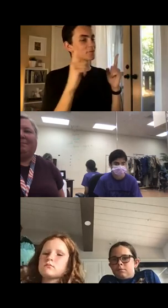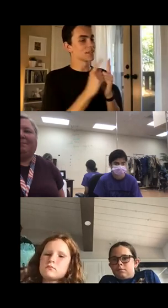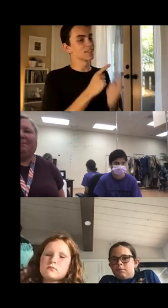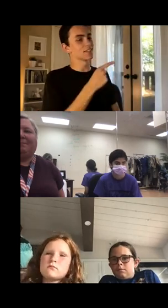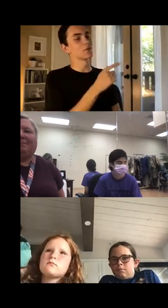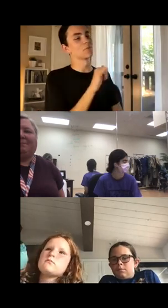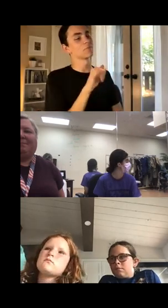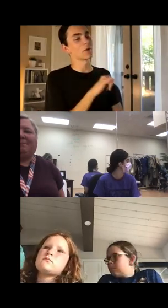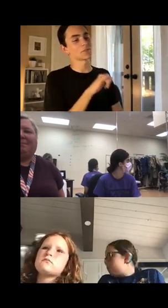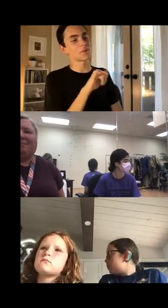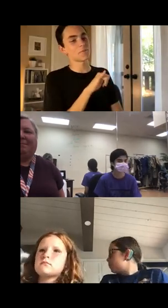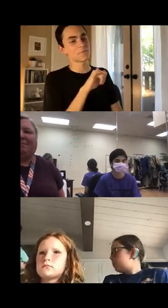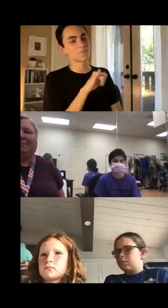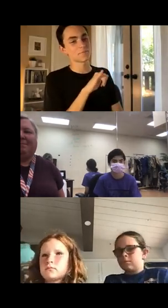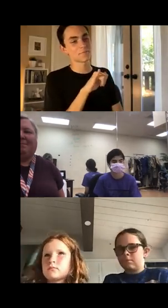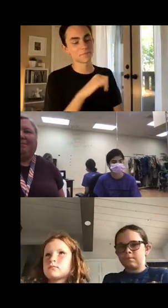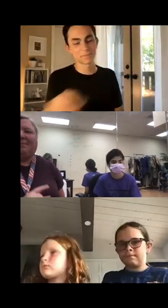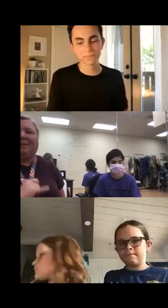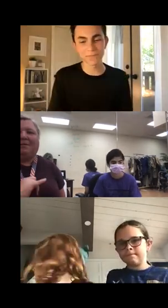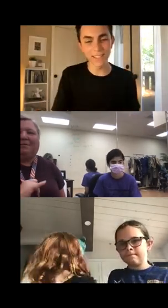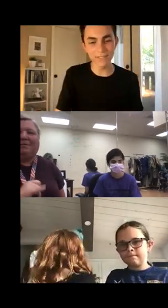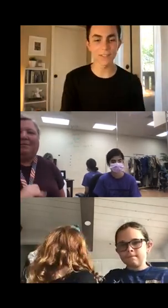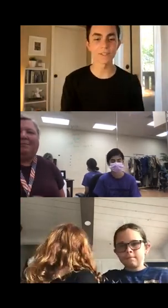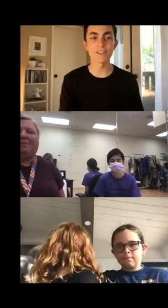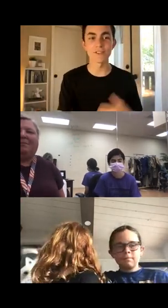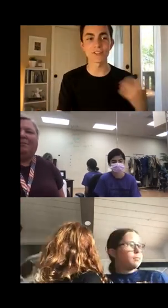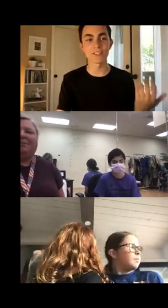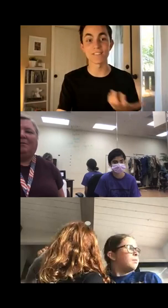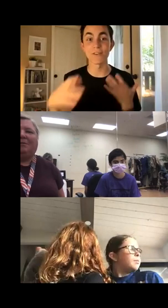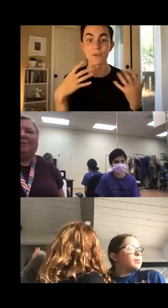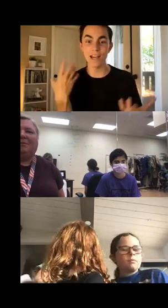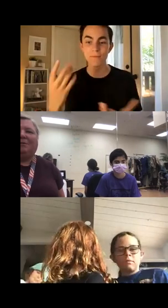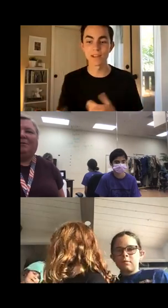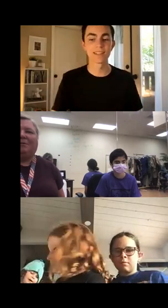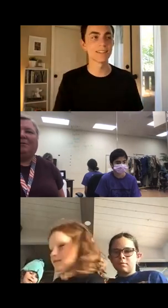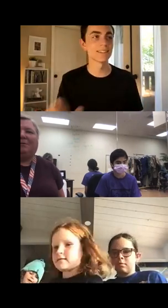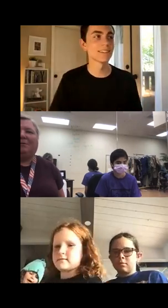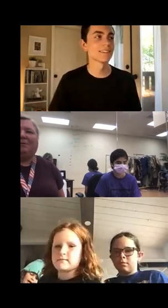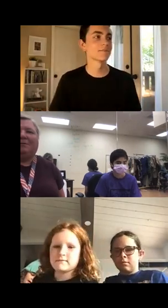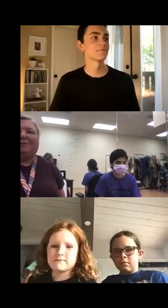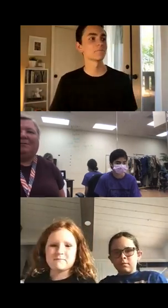Nice to meet you also. Okay, so that's some introduction to some vocab.